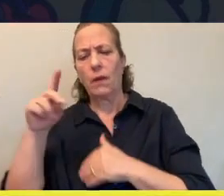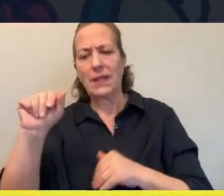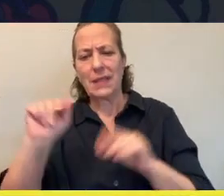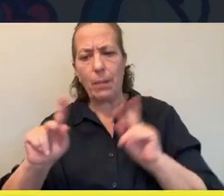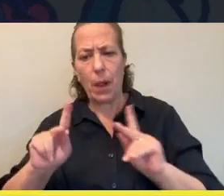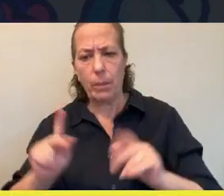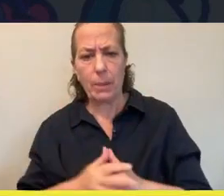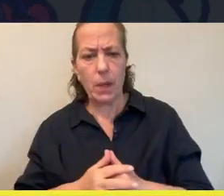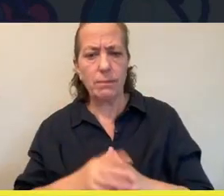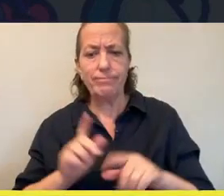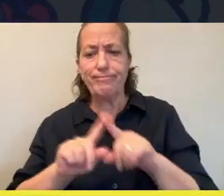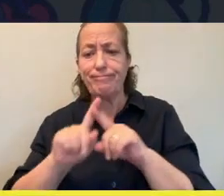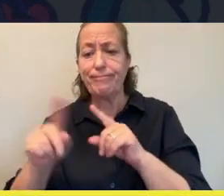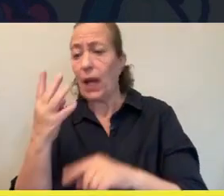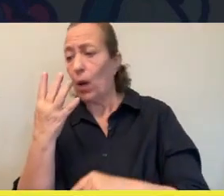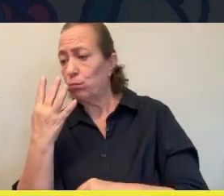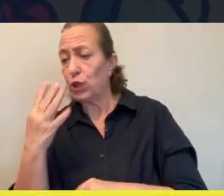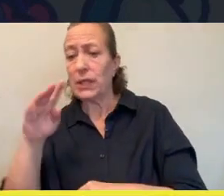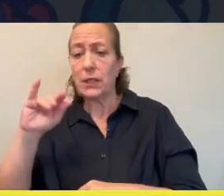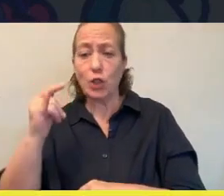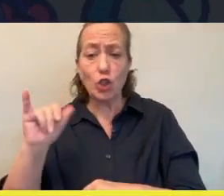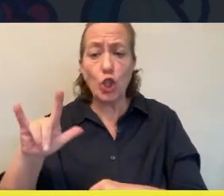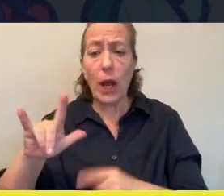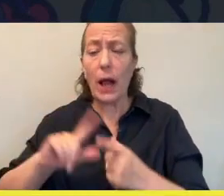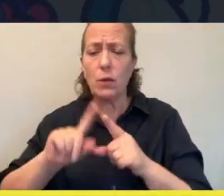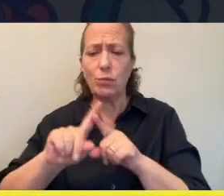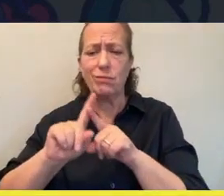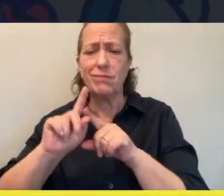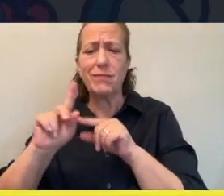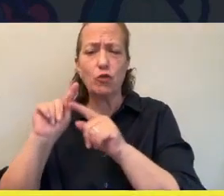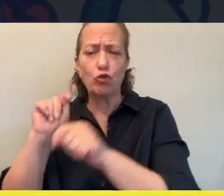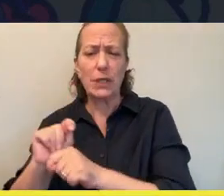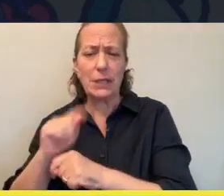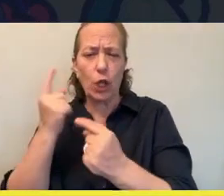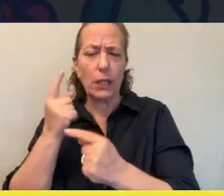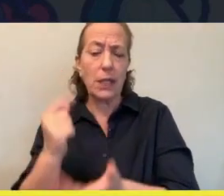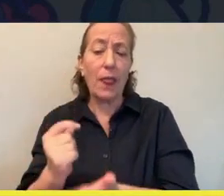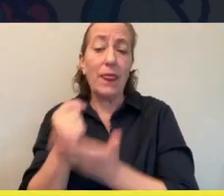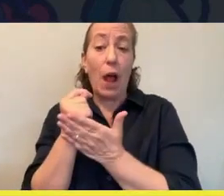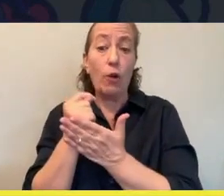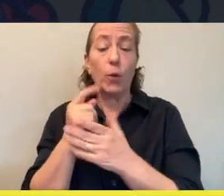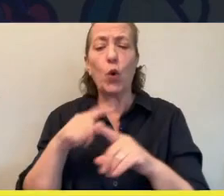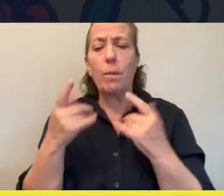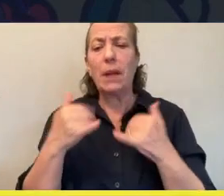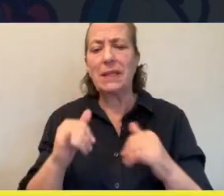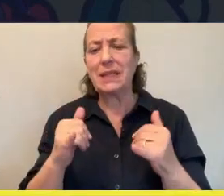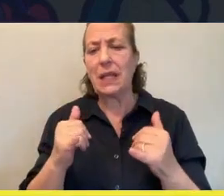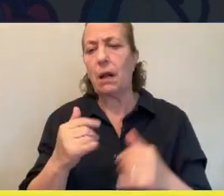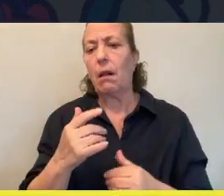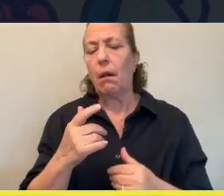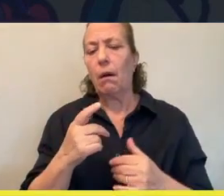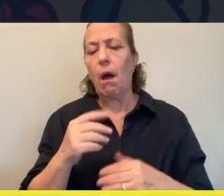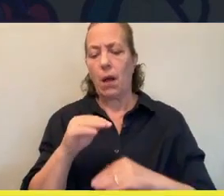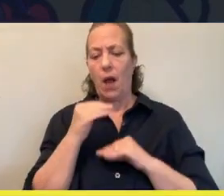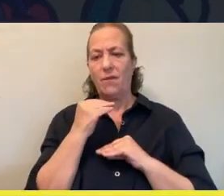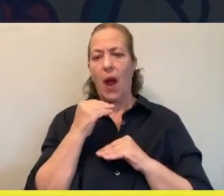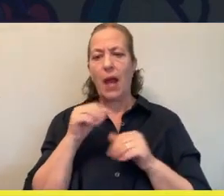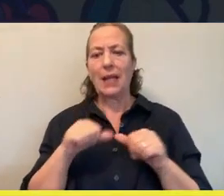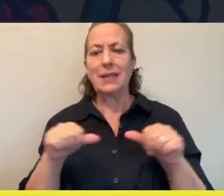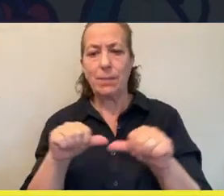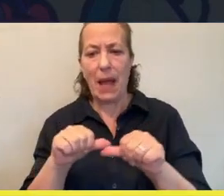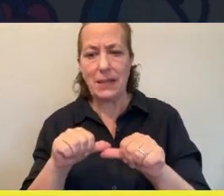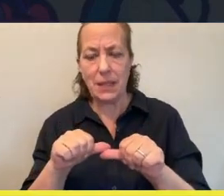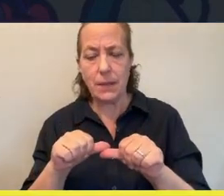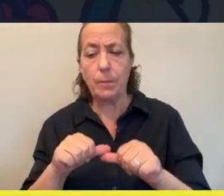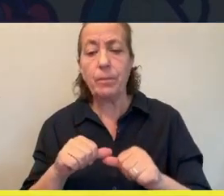from prisons and jails to a variety of other traditionally considered therapeutic, but still confining and segregating spaces in ways that collectively